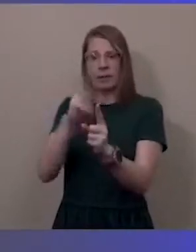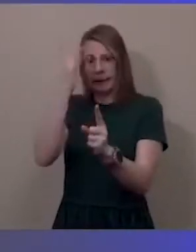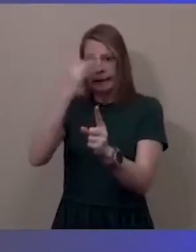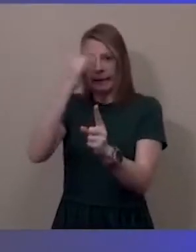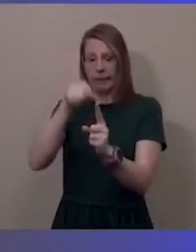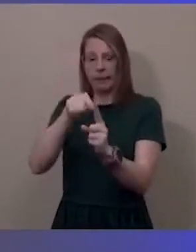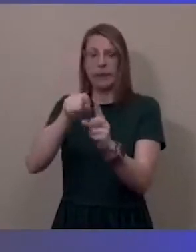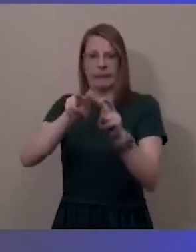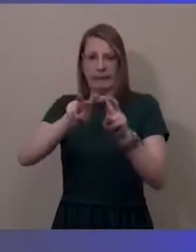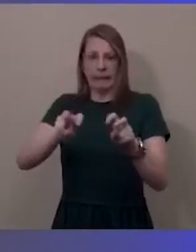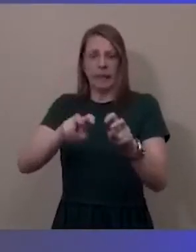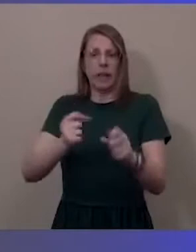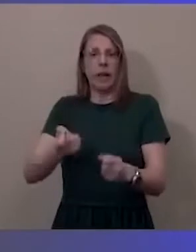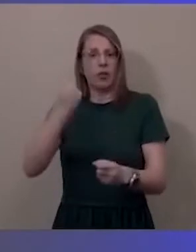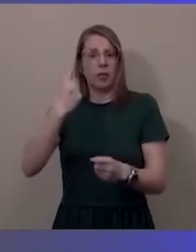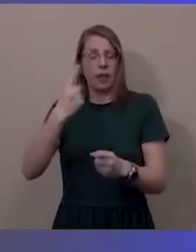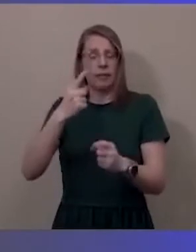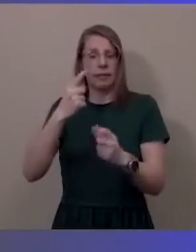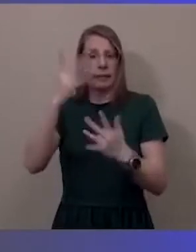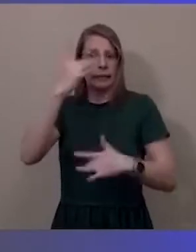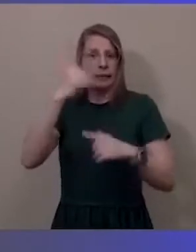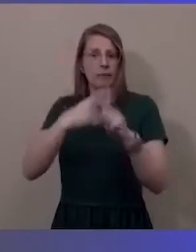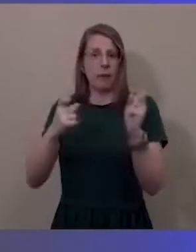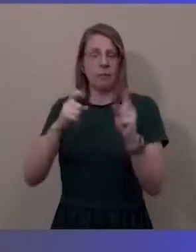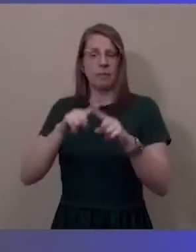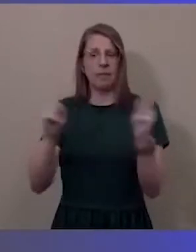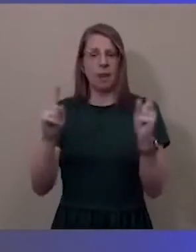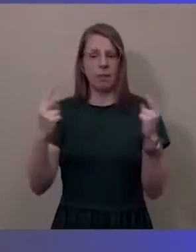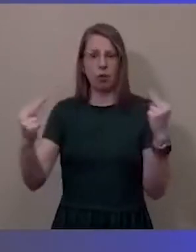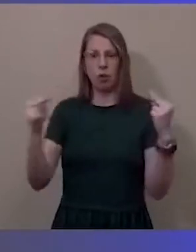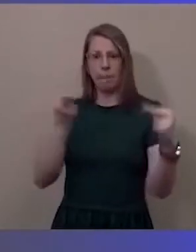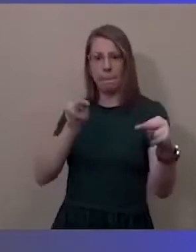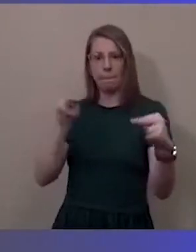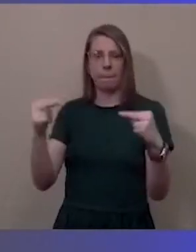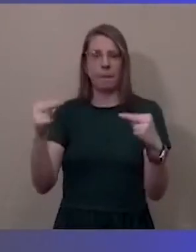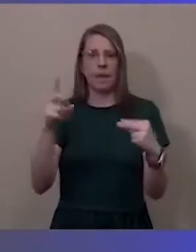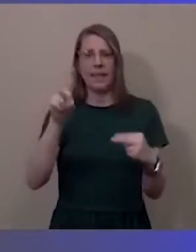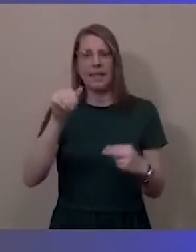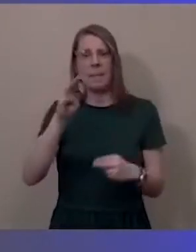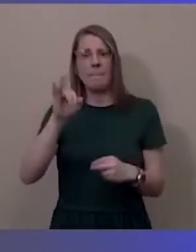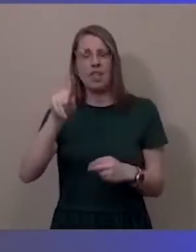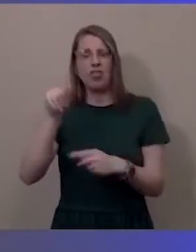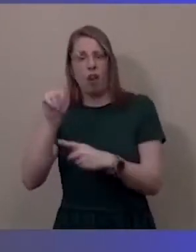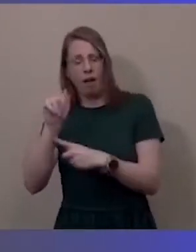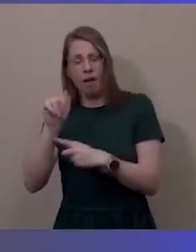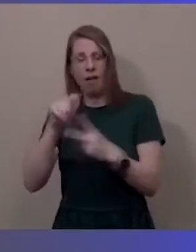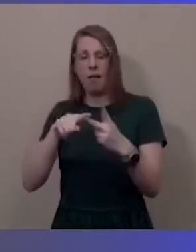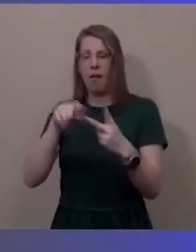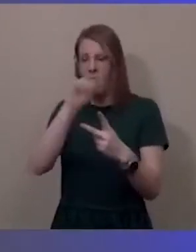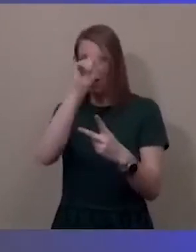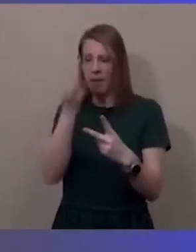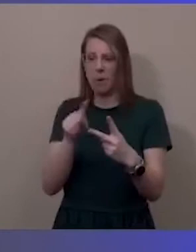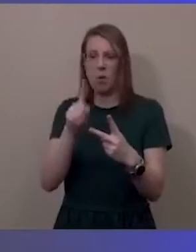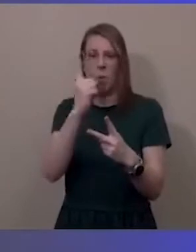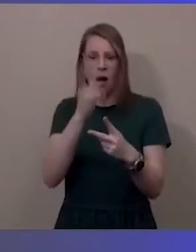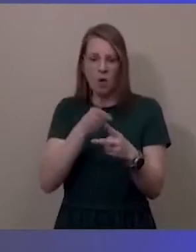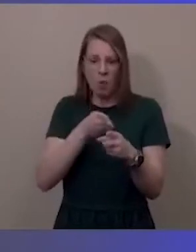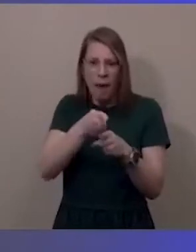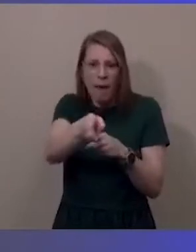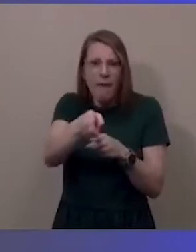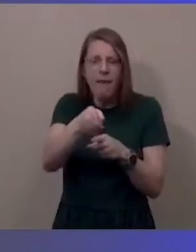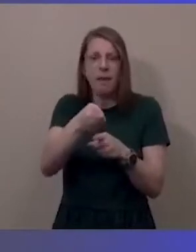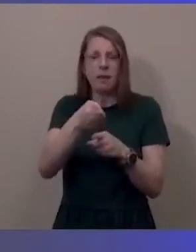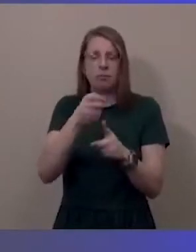it from a lot of different angles. I think there's a lot of ways to get to dementia and to get to Alzheimer's. It's not just one, and it's going to take